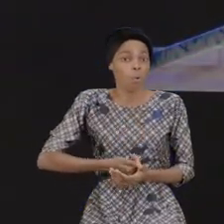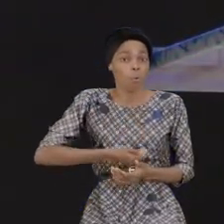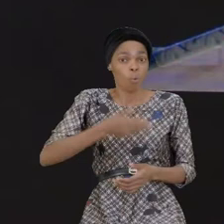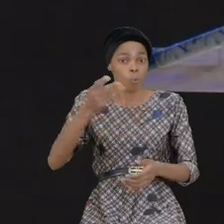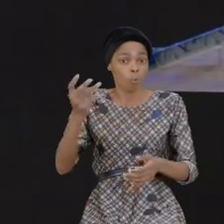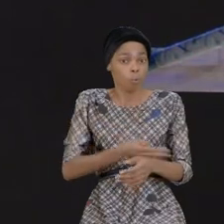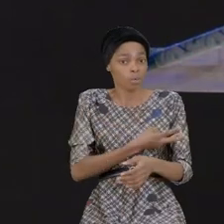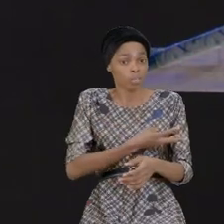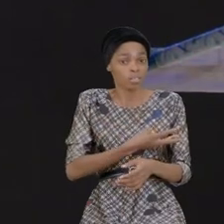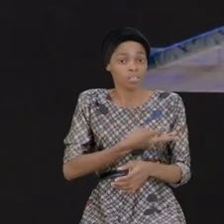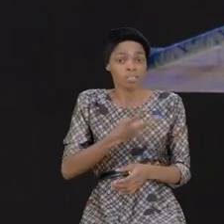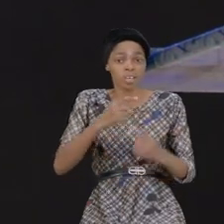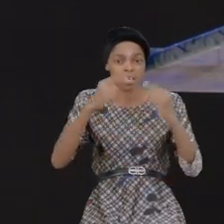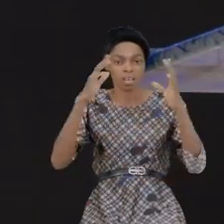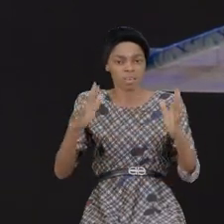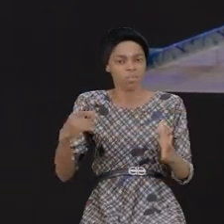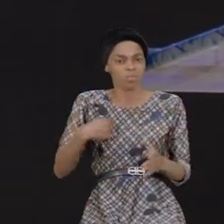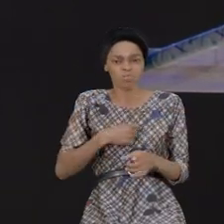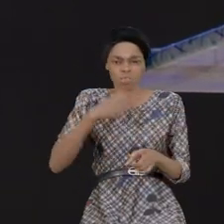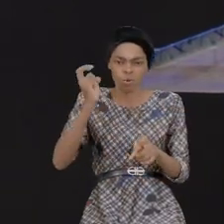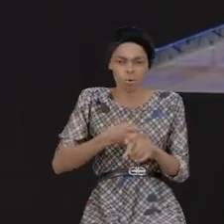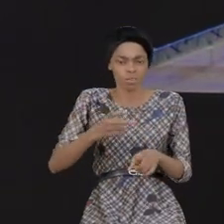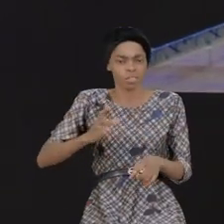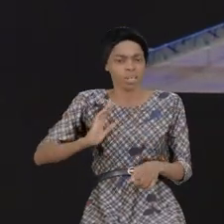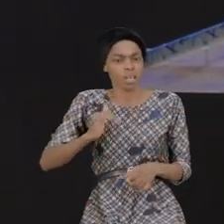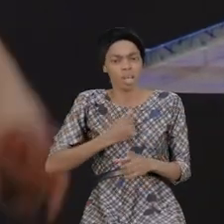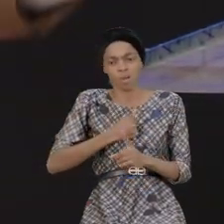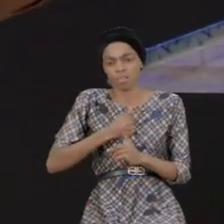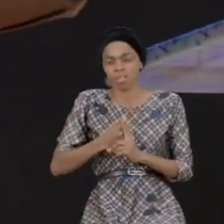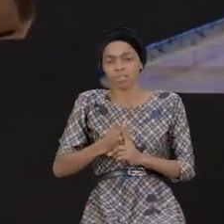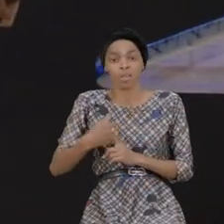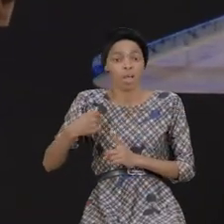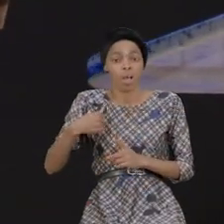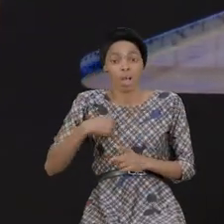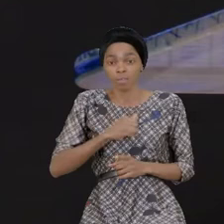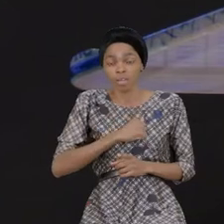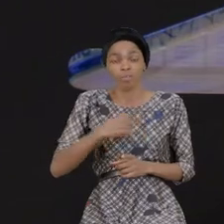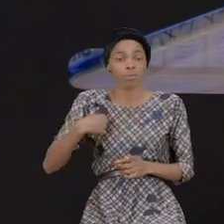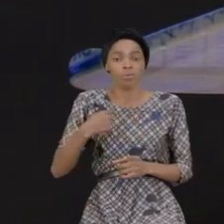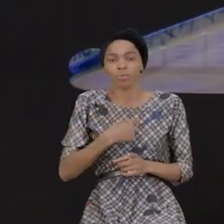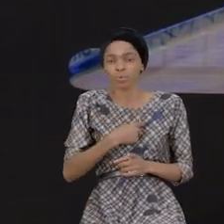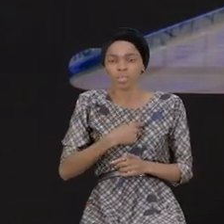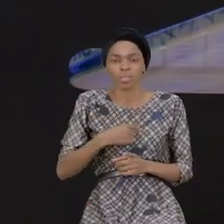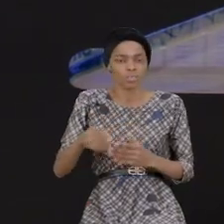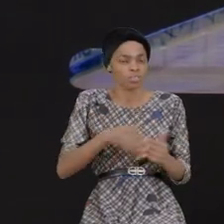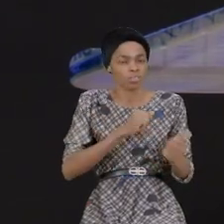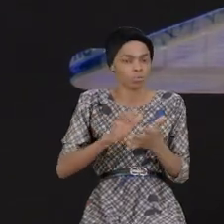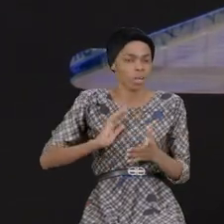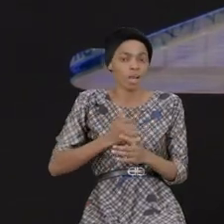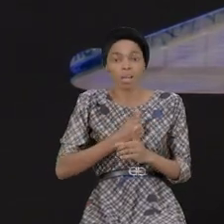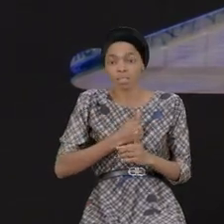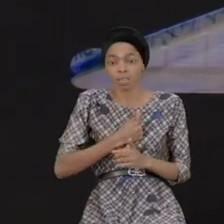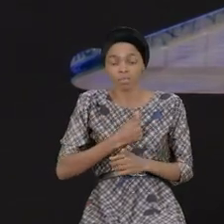We injure ourselves. We destroy ourselves. The Lord has created us to have